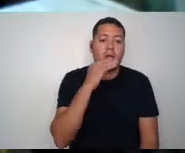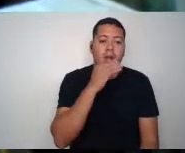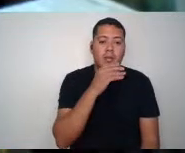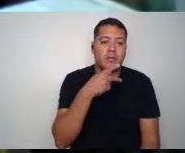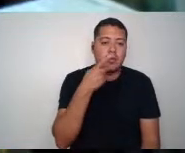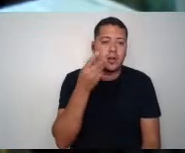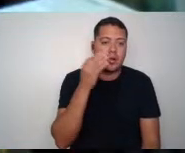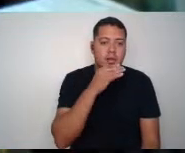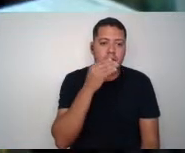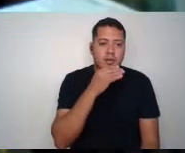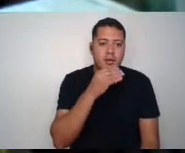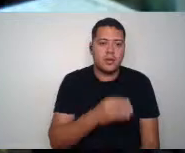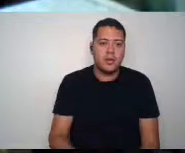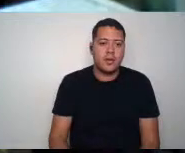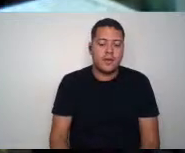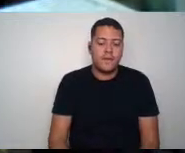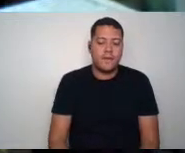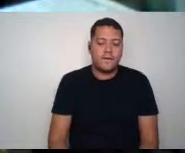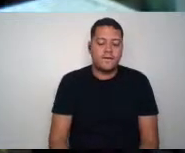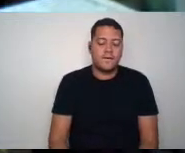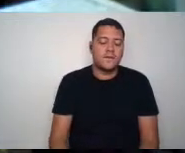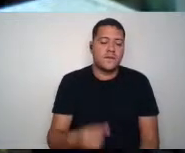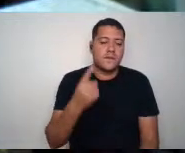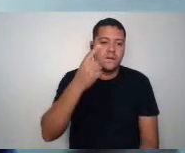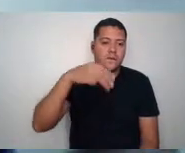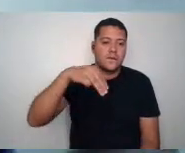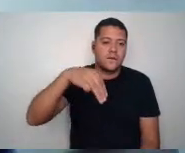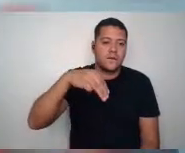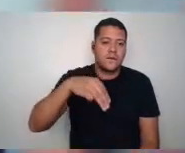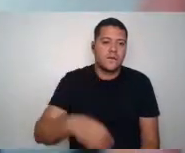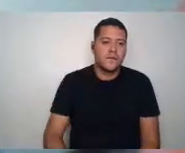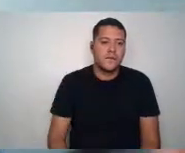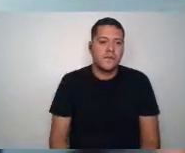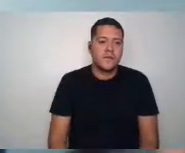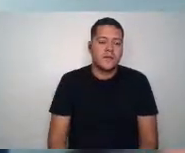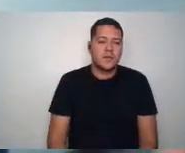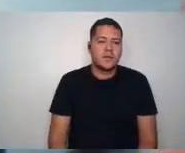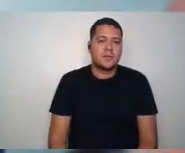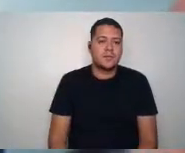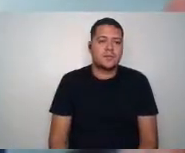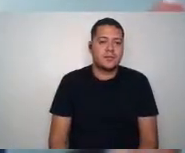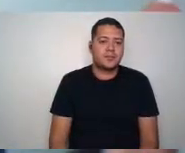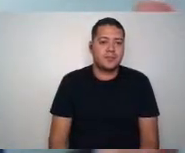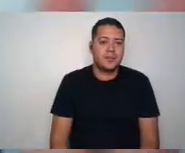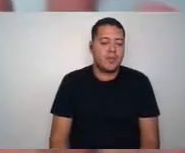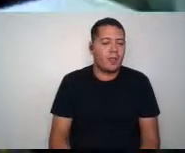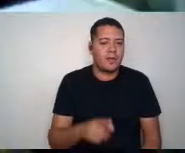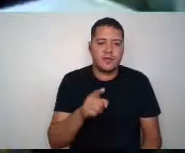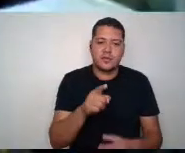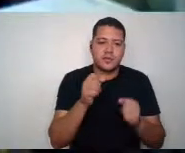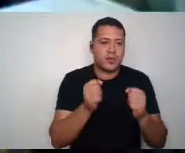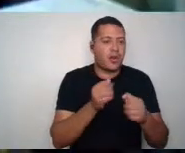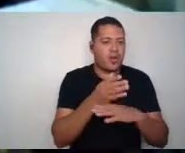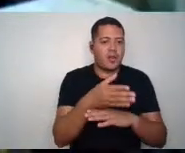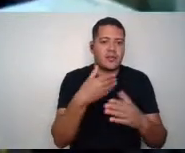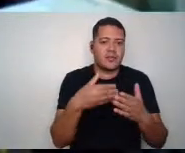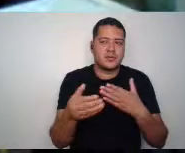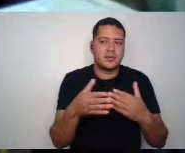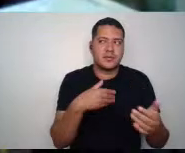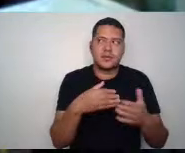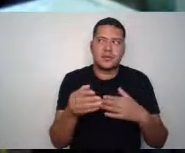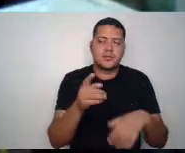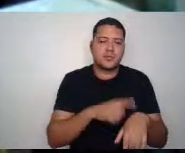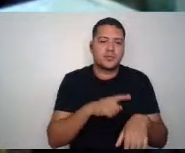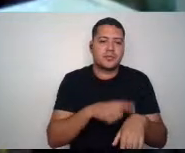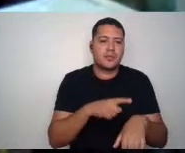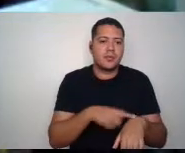I'd just like to say very quickly, it's just a few words. Justice Delair, you can say whatever